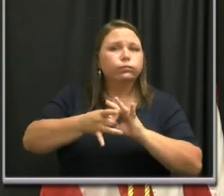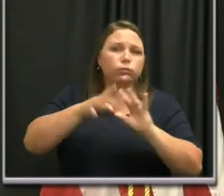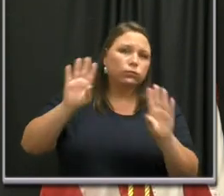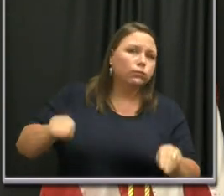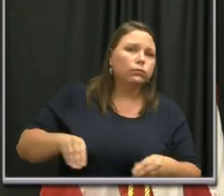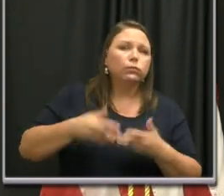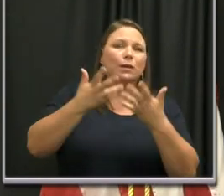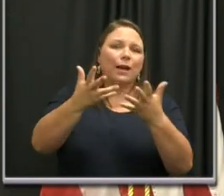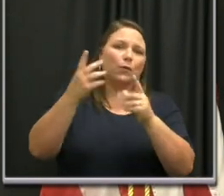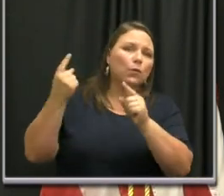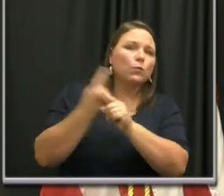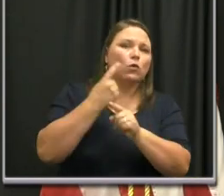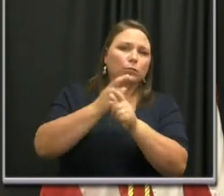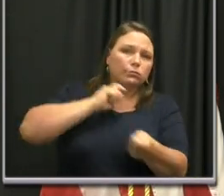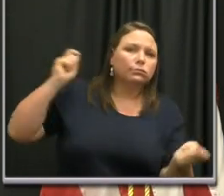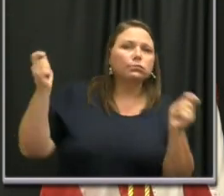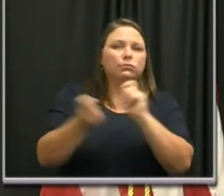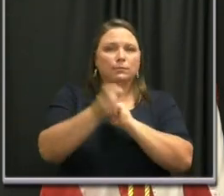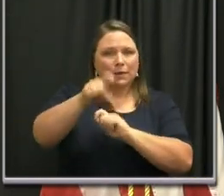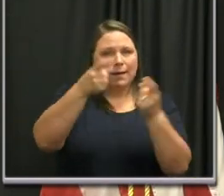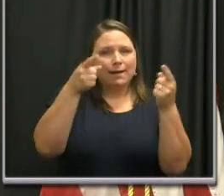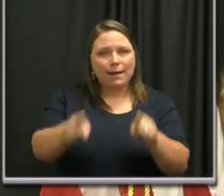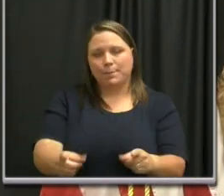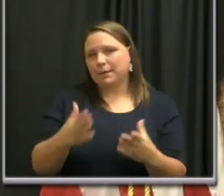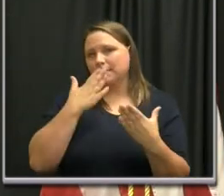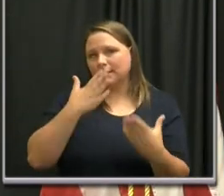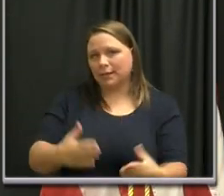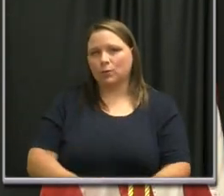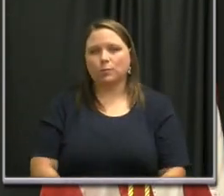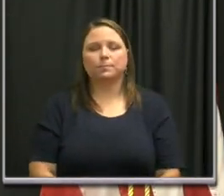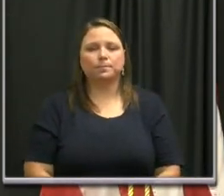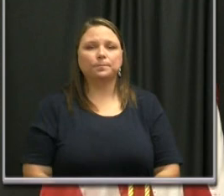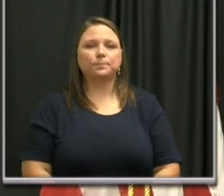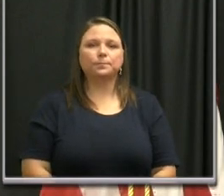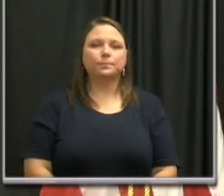the appropriate change. Thank you.